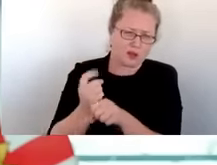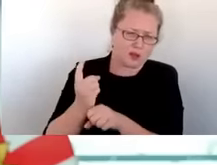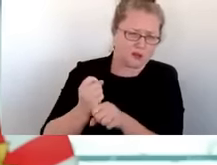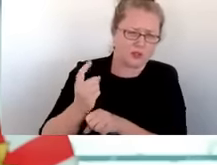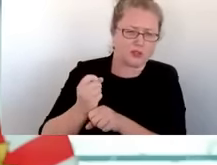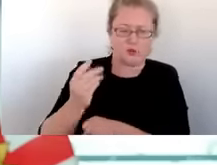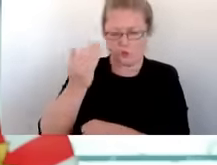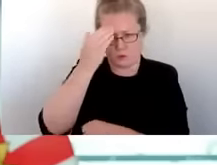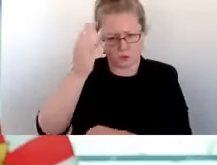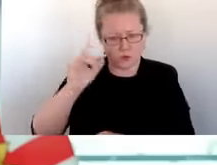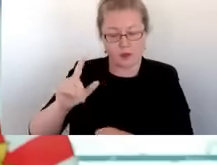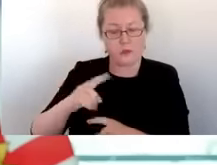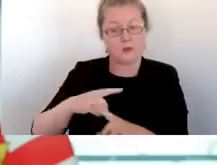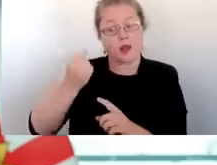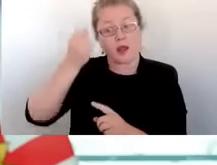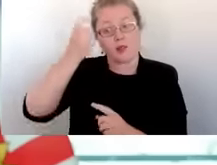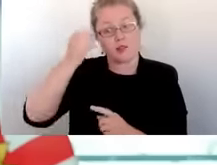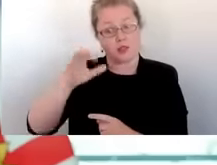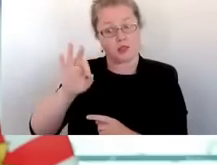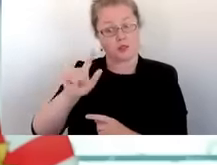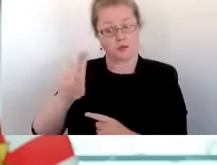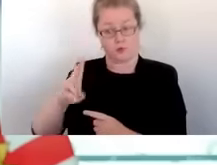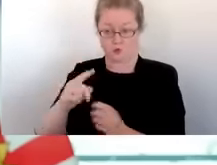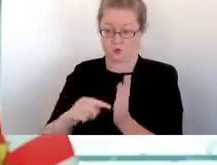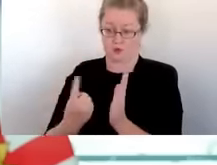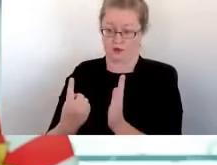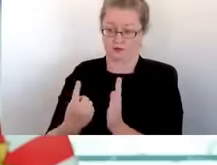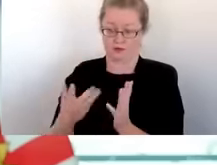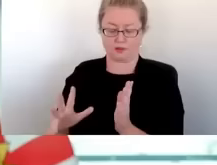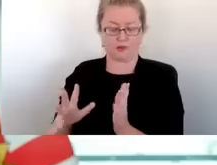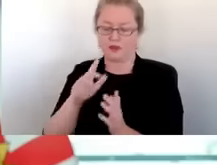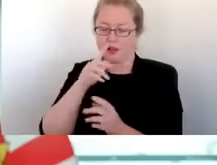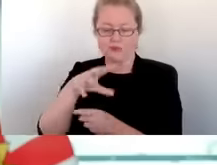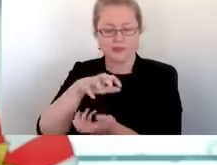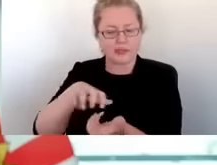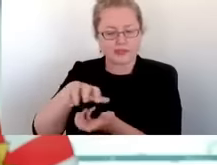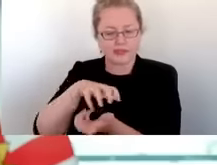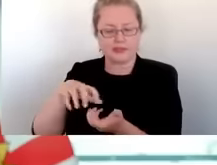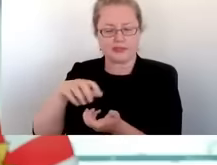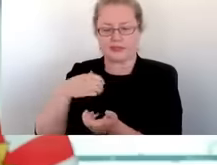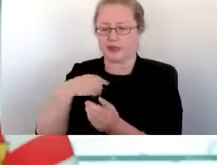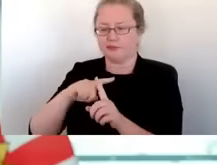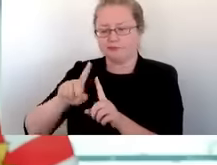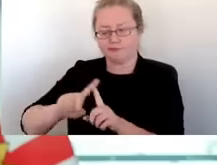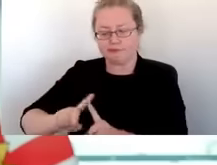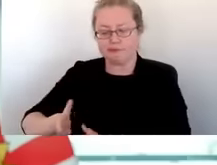of influenza in the one product. We also have polio vaccines